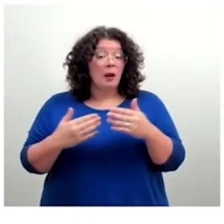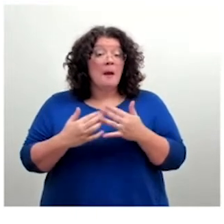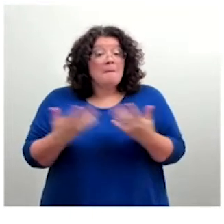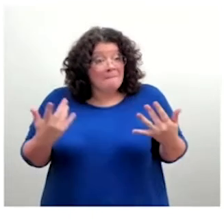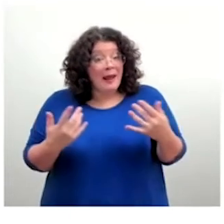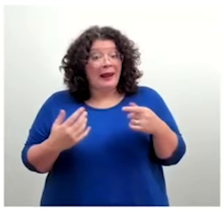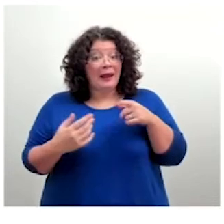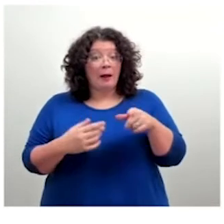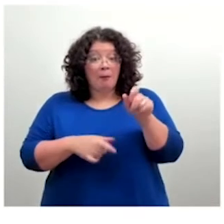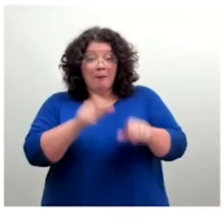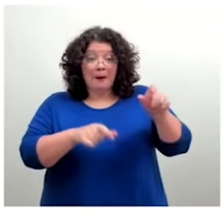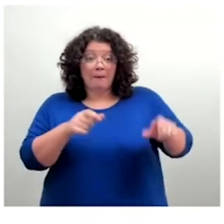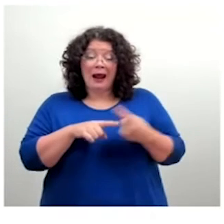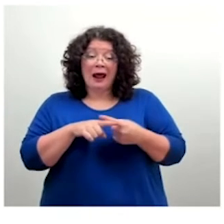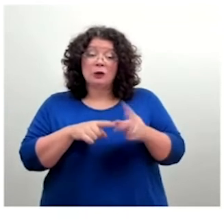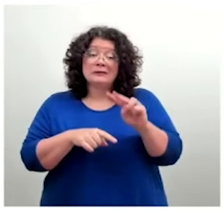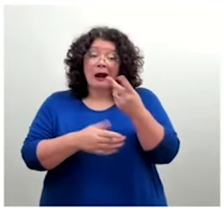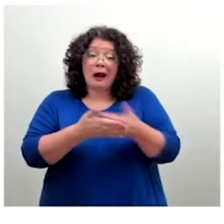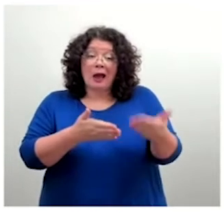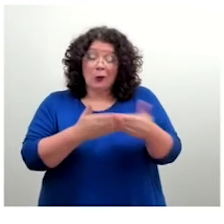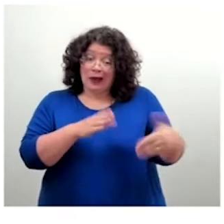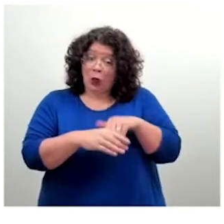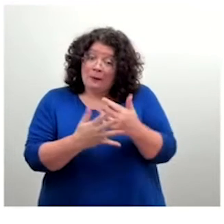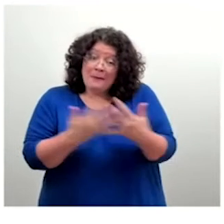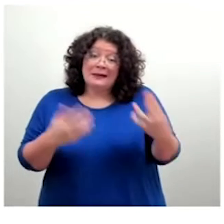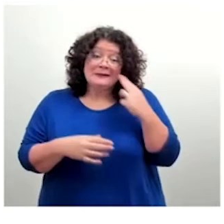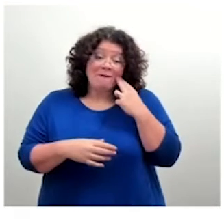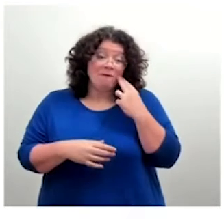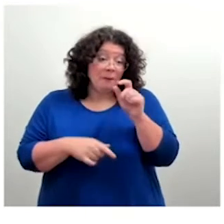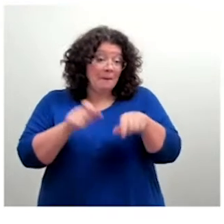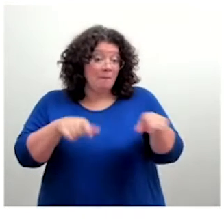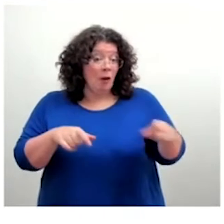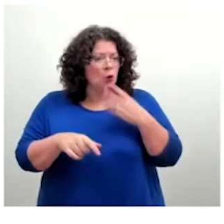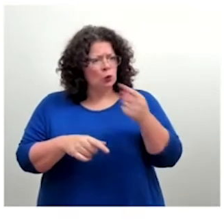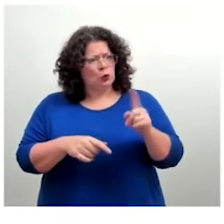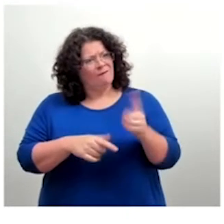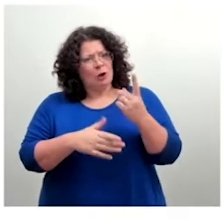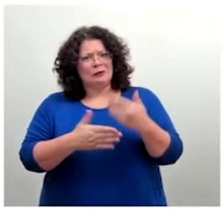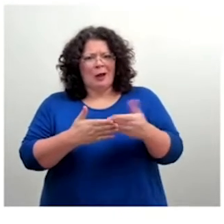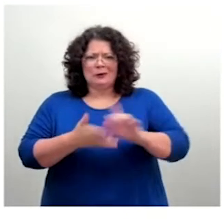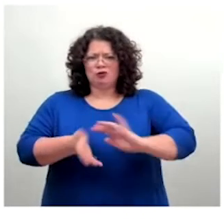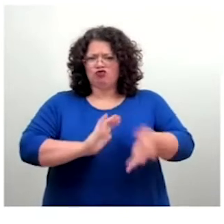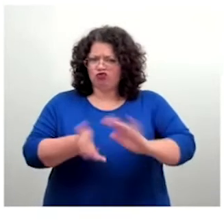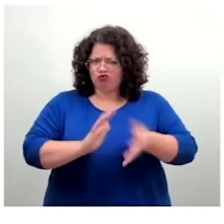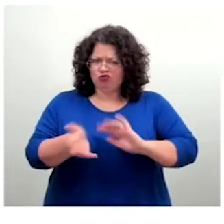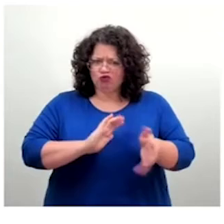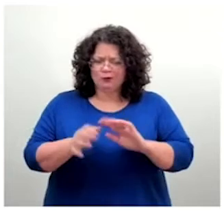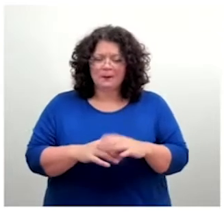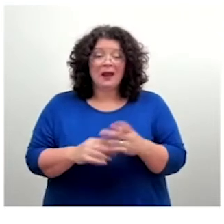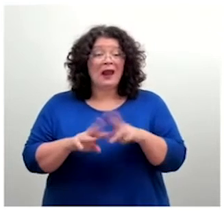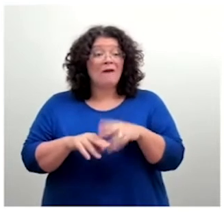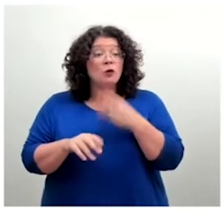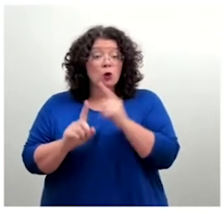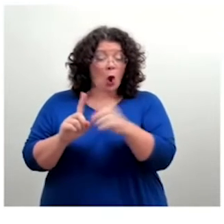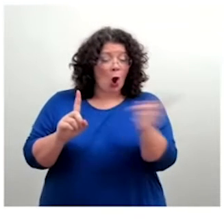complicated and confusing. Try to stick to 25 words per sentence or fewer, as someone could say this in one breath. Walls of